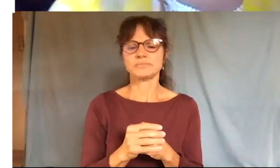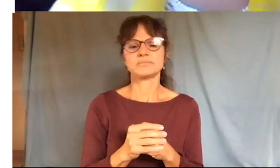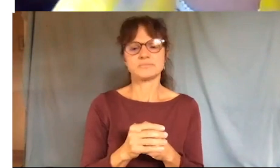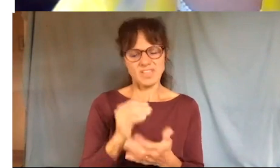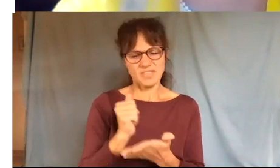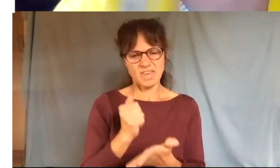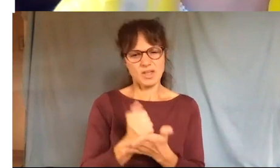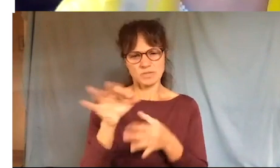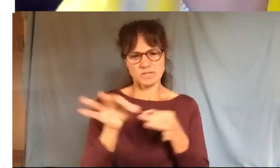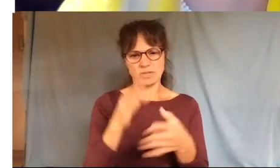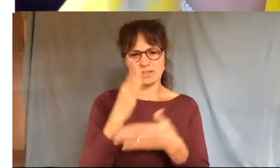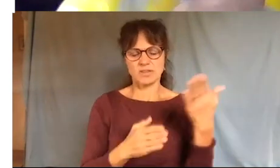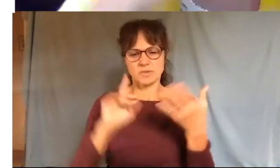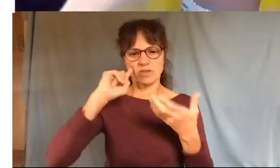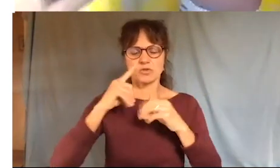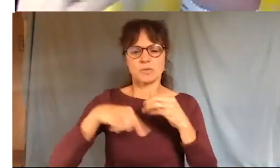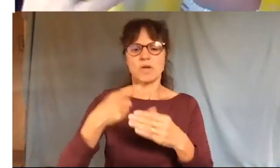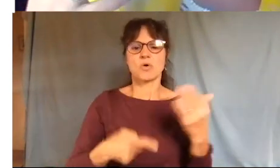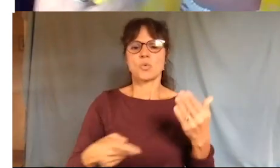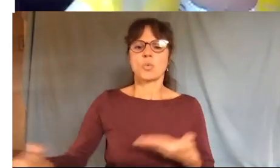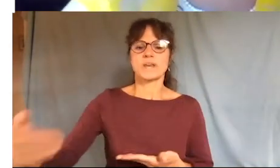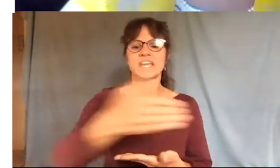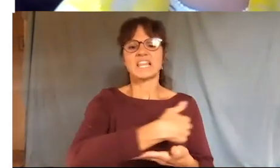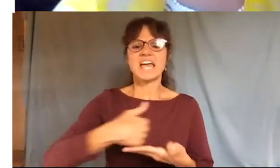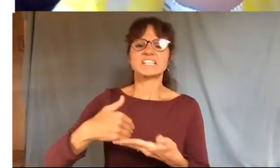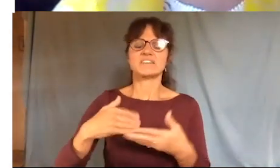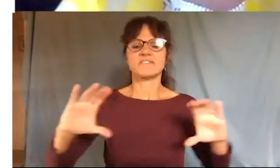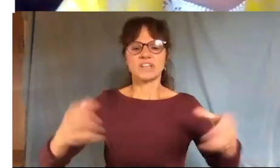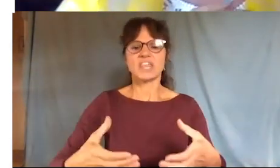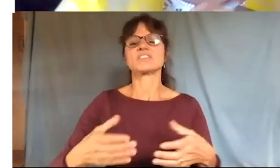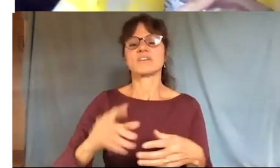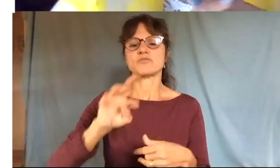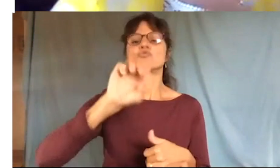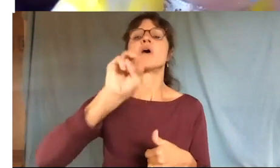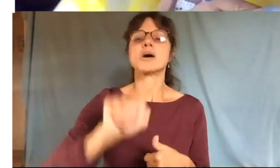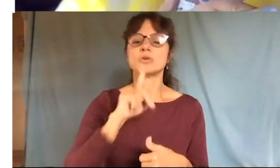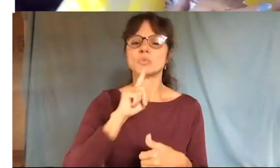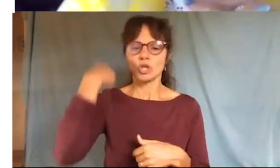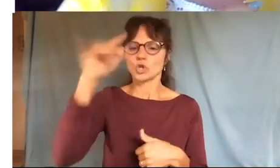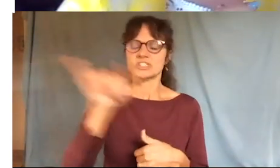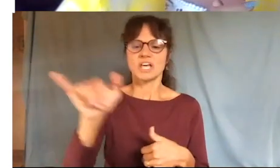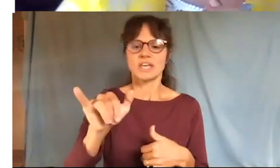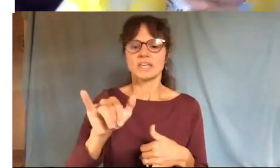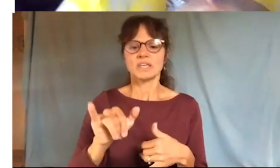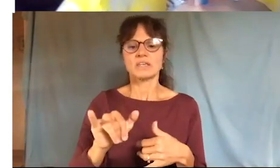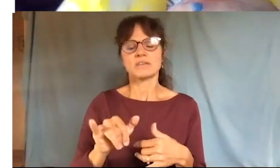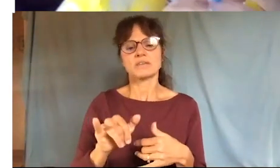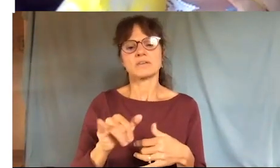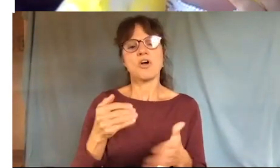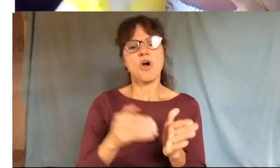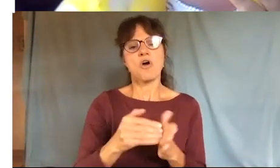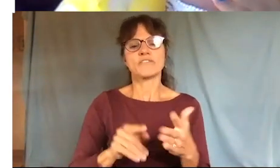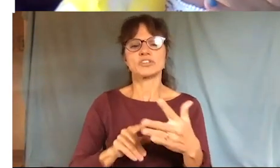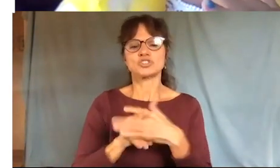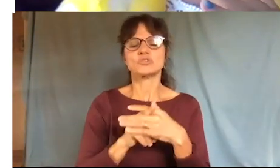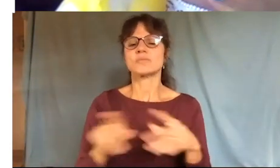helps to explain some of the confusion about what collective trauma actually looks like. So collective trauma often manifests as